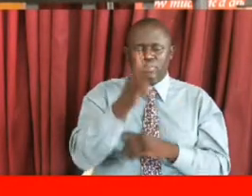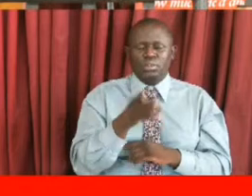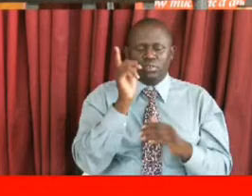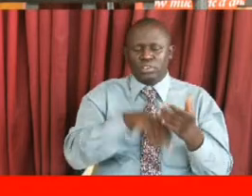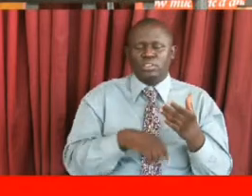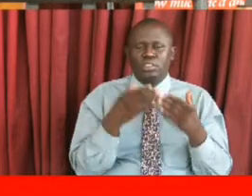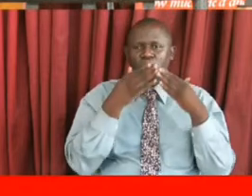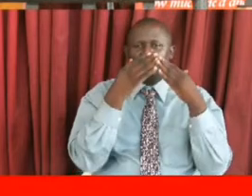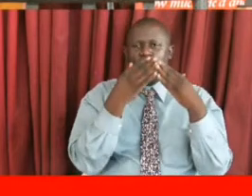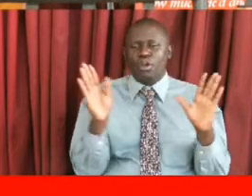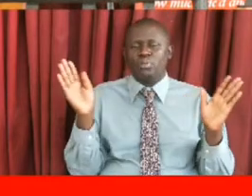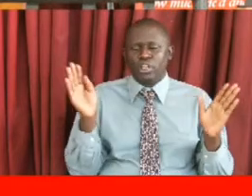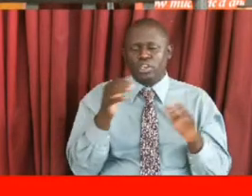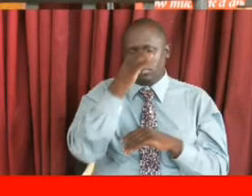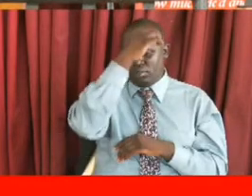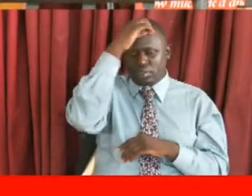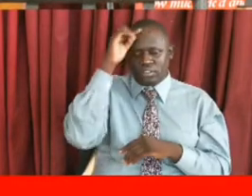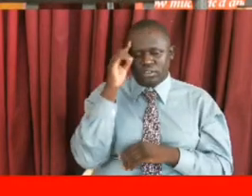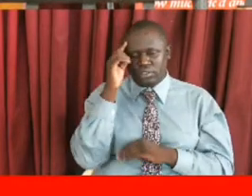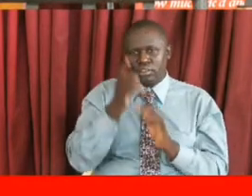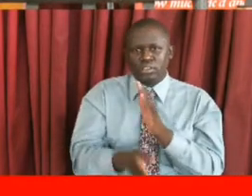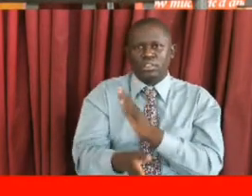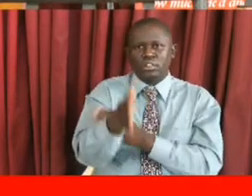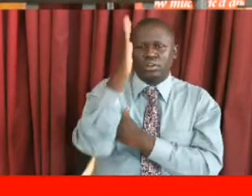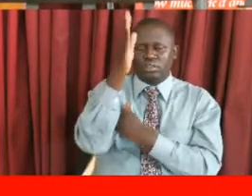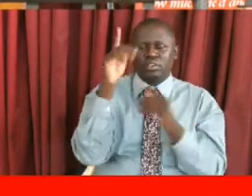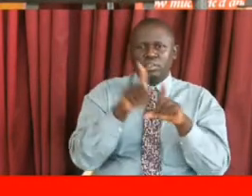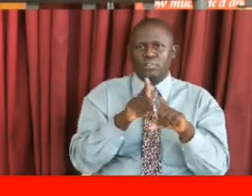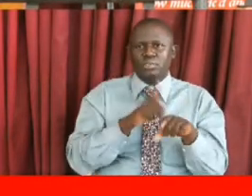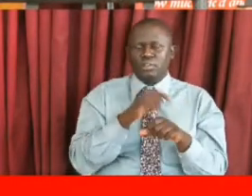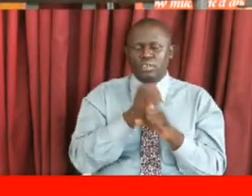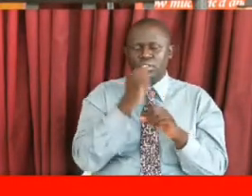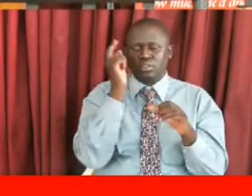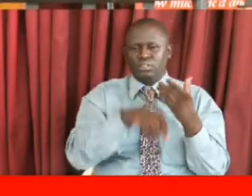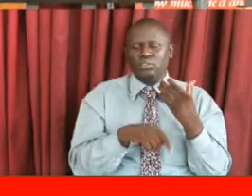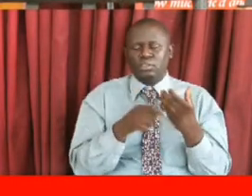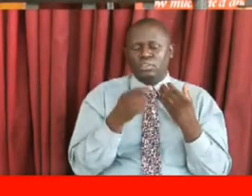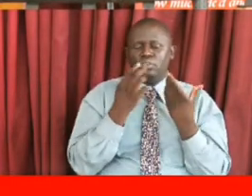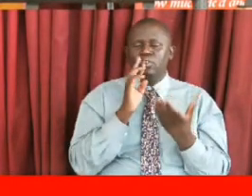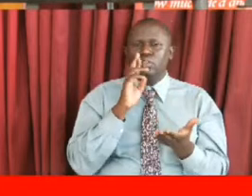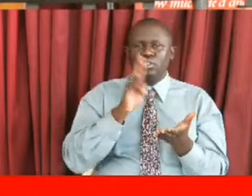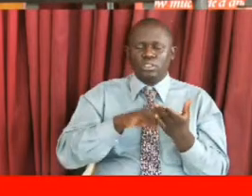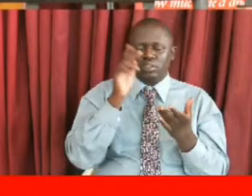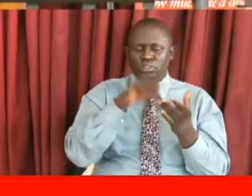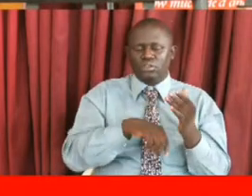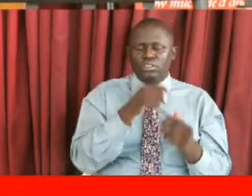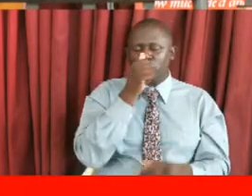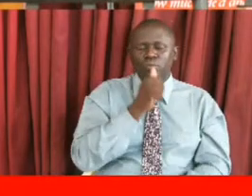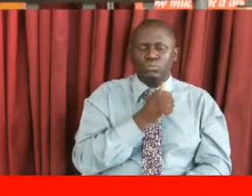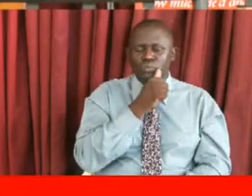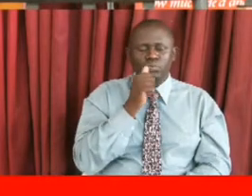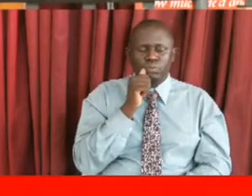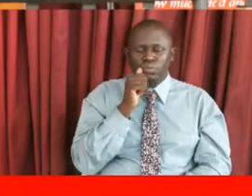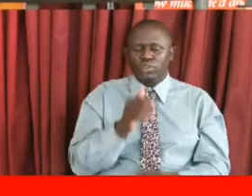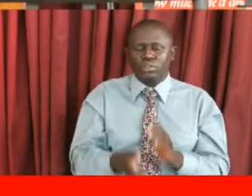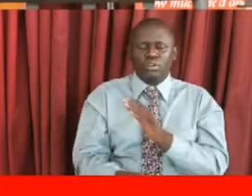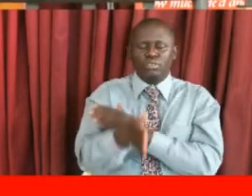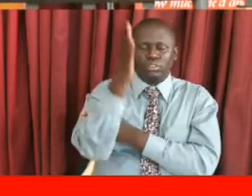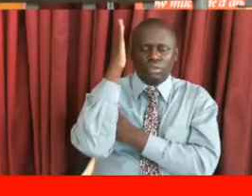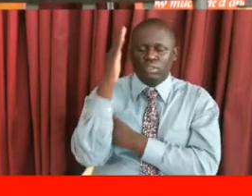open because both events result in the mystery of God